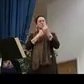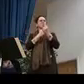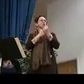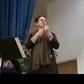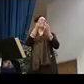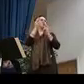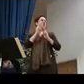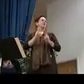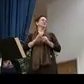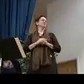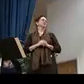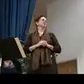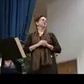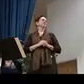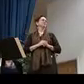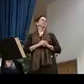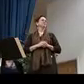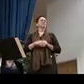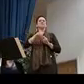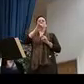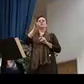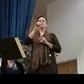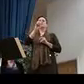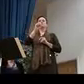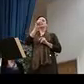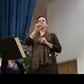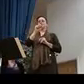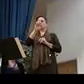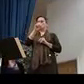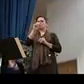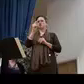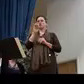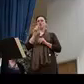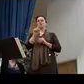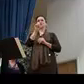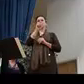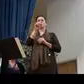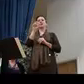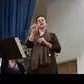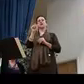Jessica O'Shea, Associate of Applied Science, Interior Design.